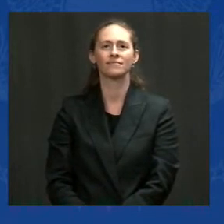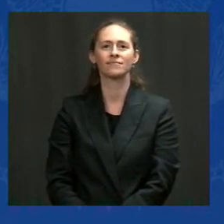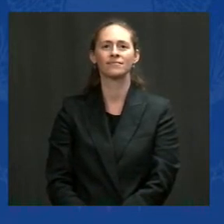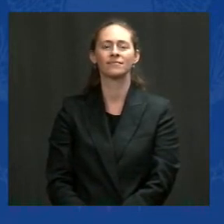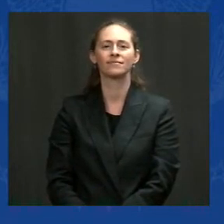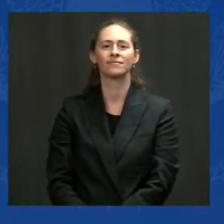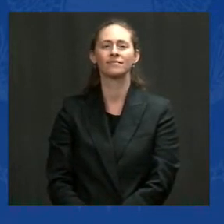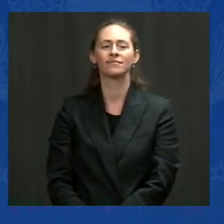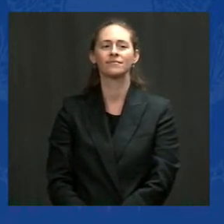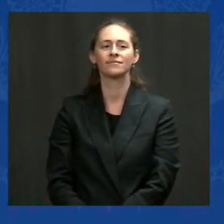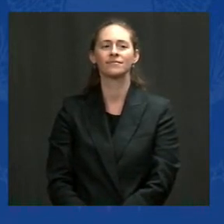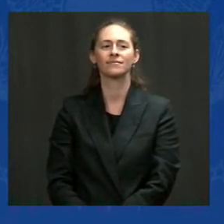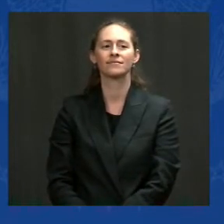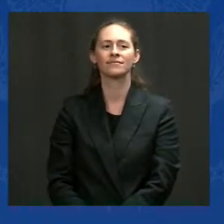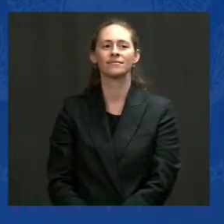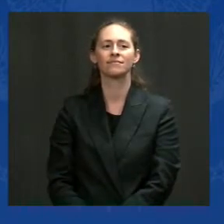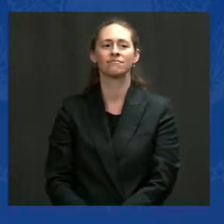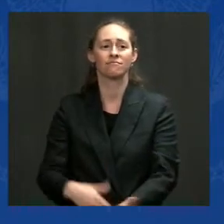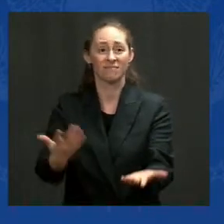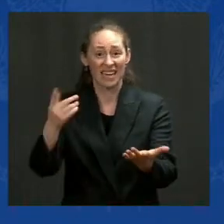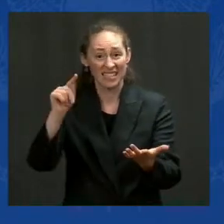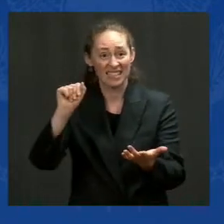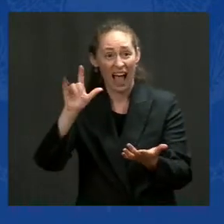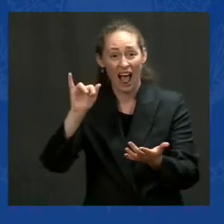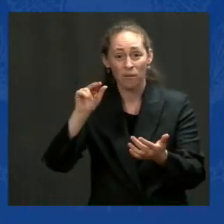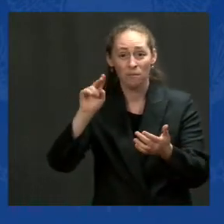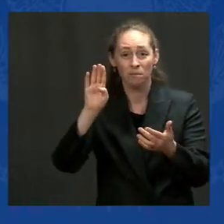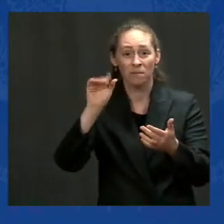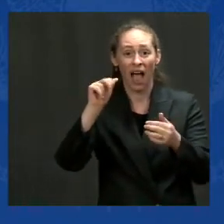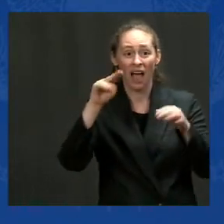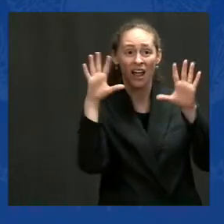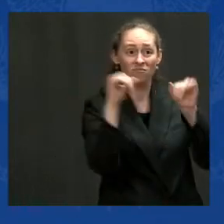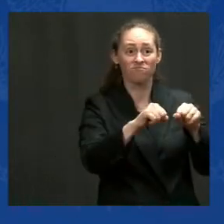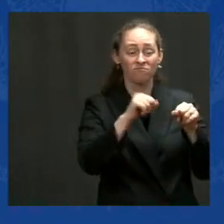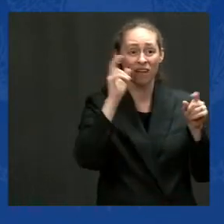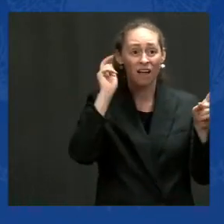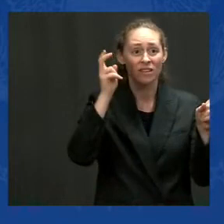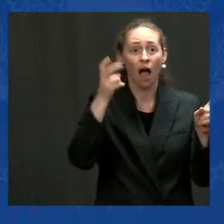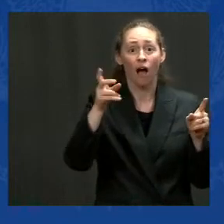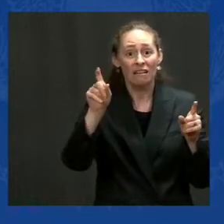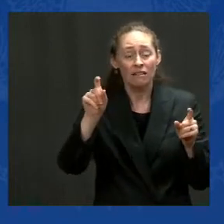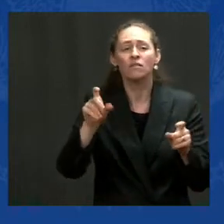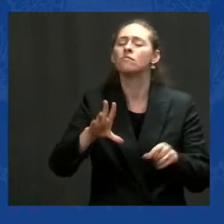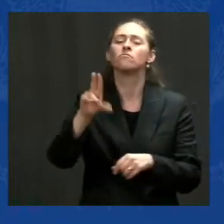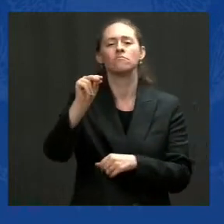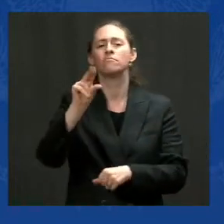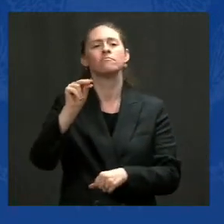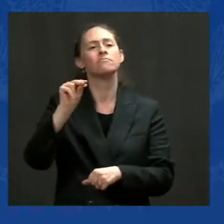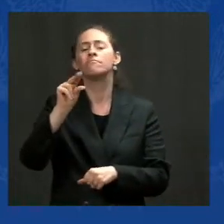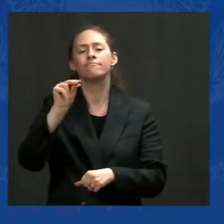Is a Taliban takeover of Afghanistan now inevitable? No, it is not.